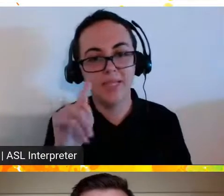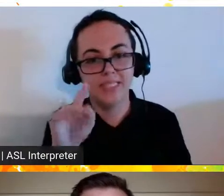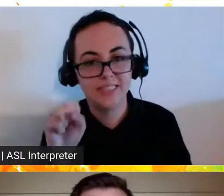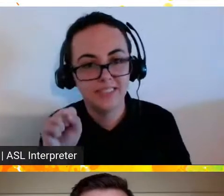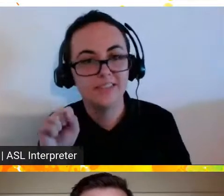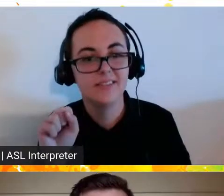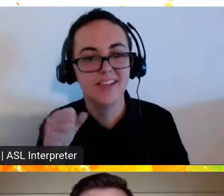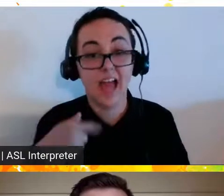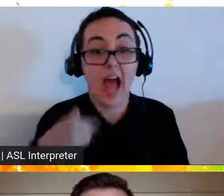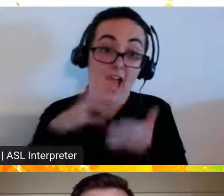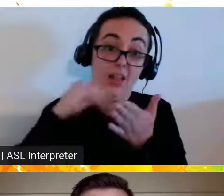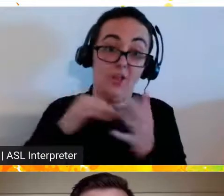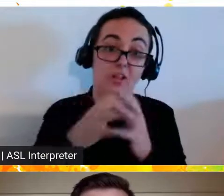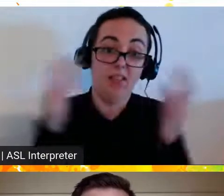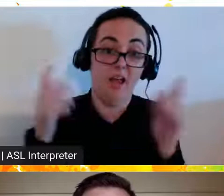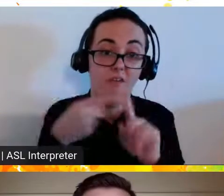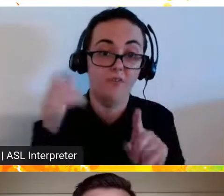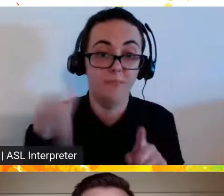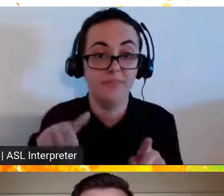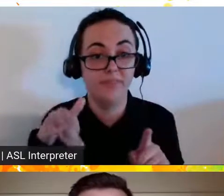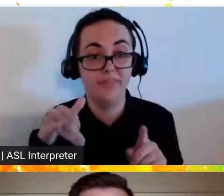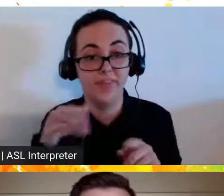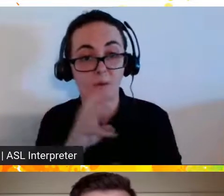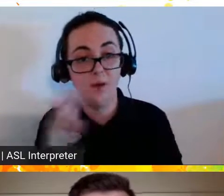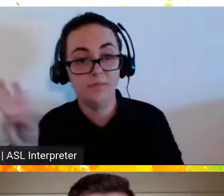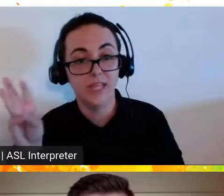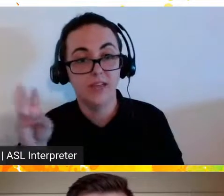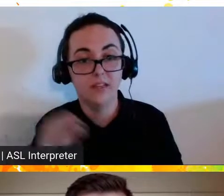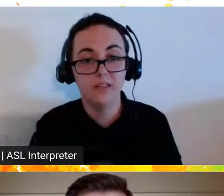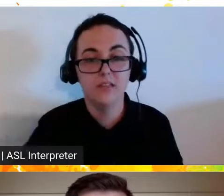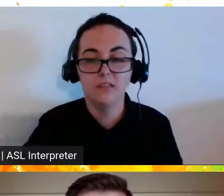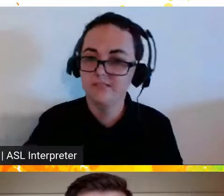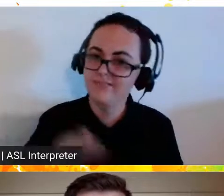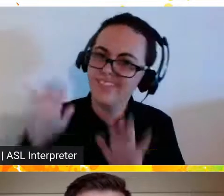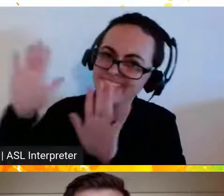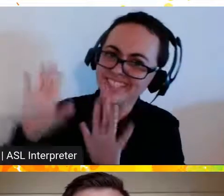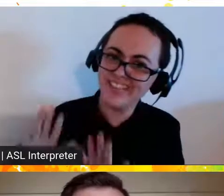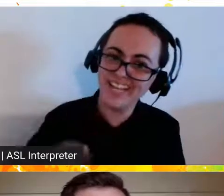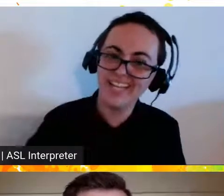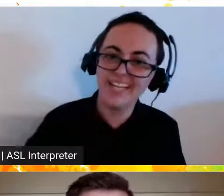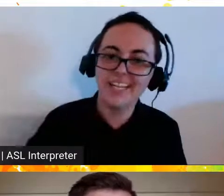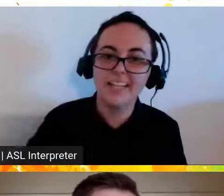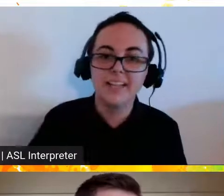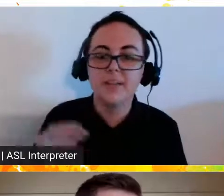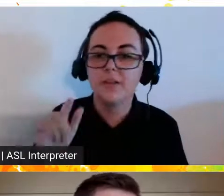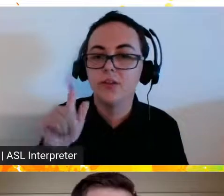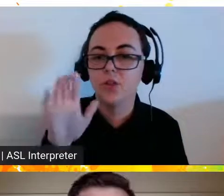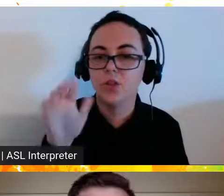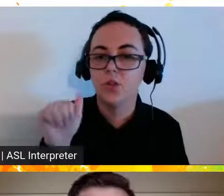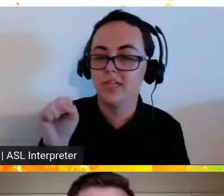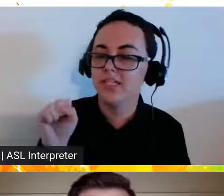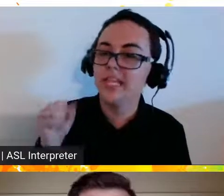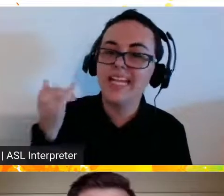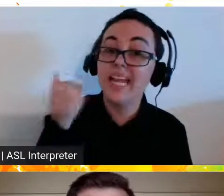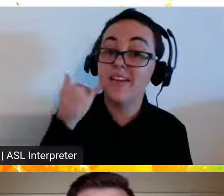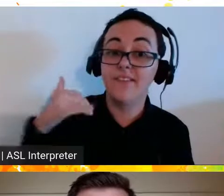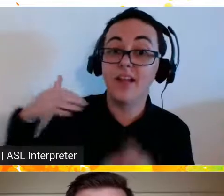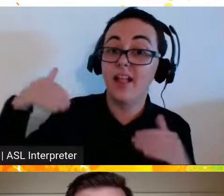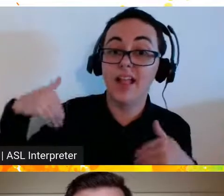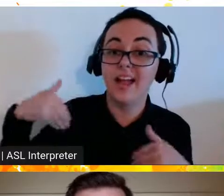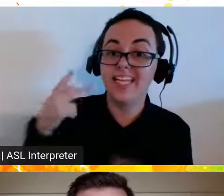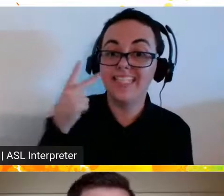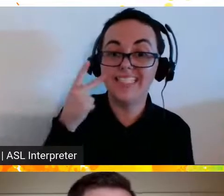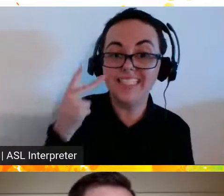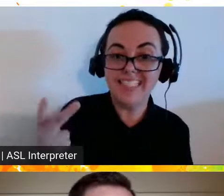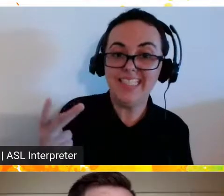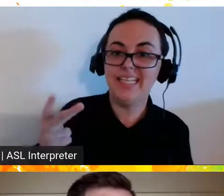website. Hmm. I would agree with that completely. That's great. And if you've not visited a major gallery